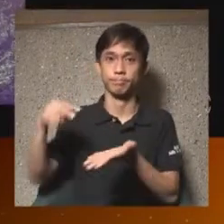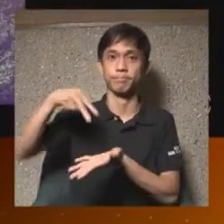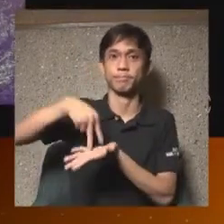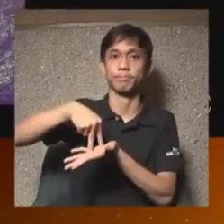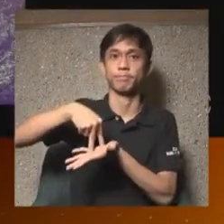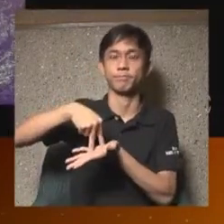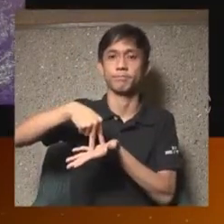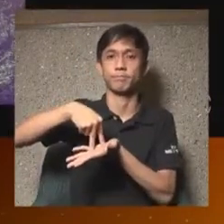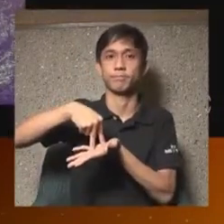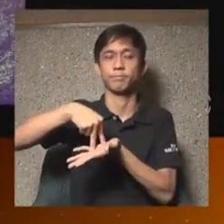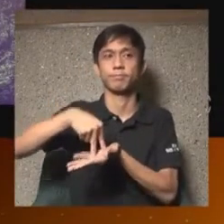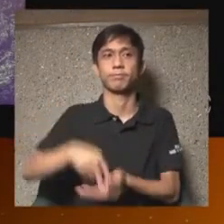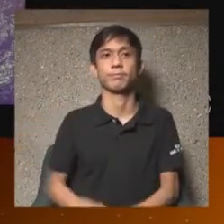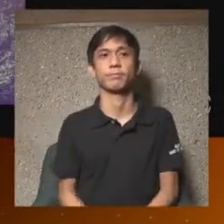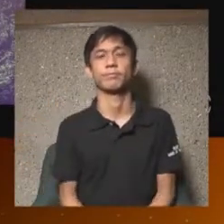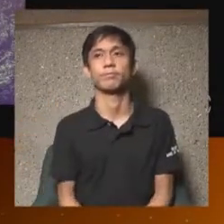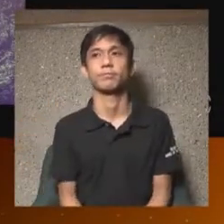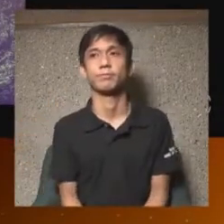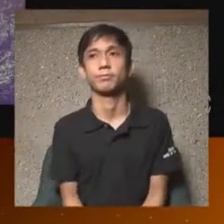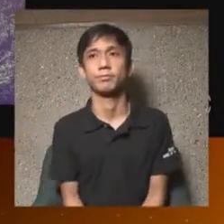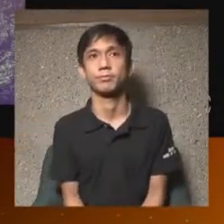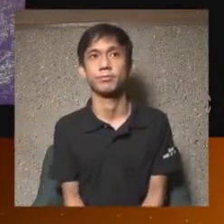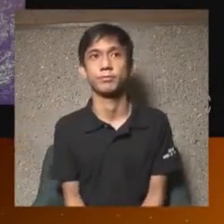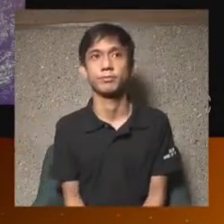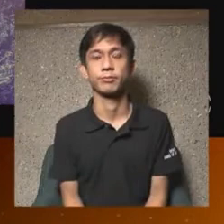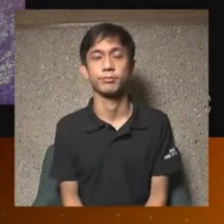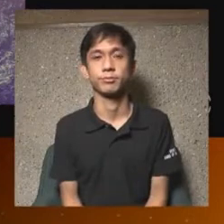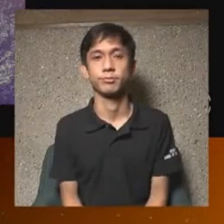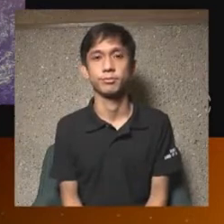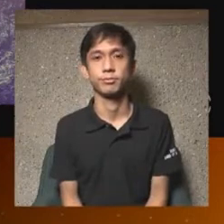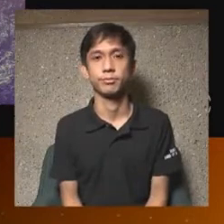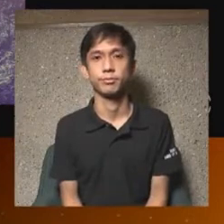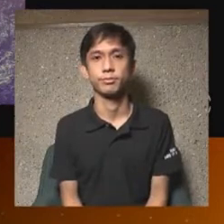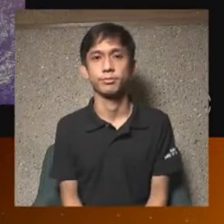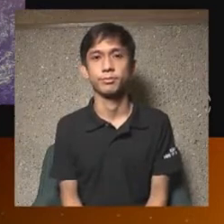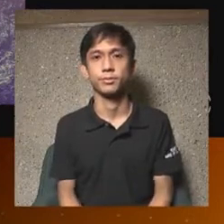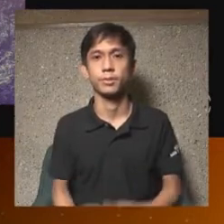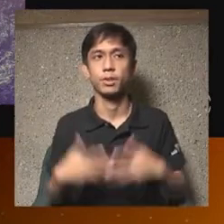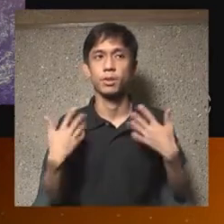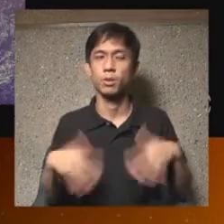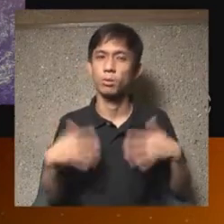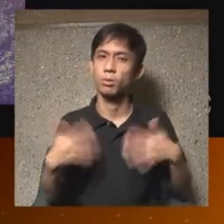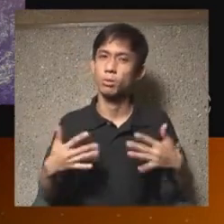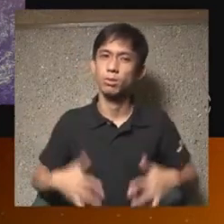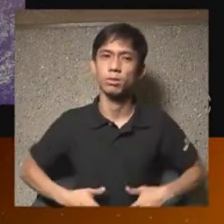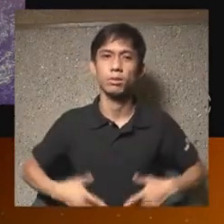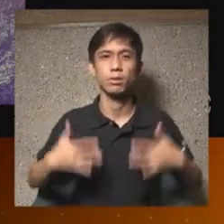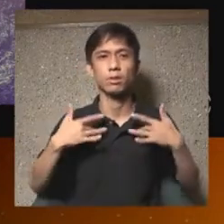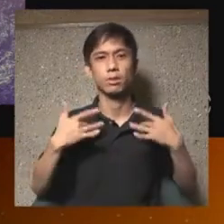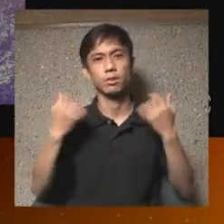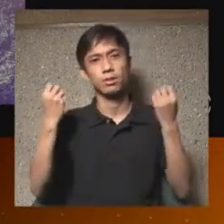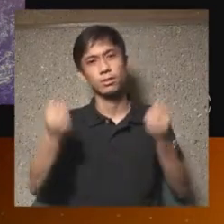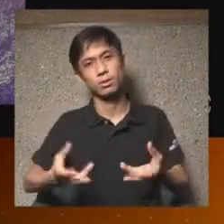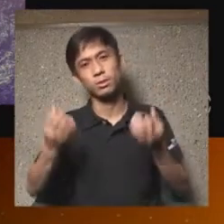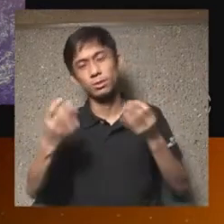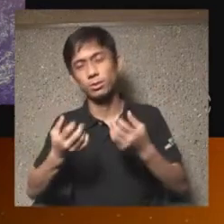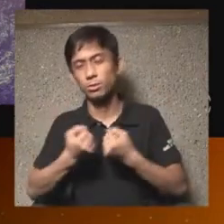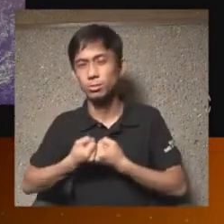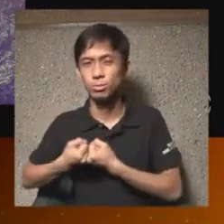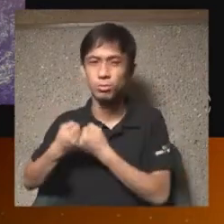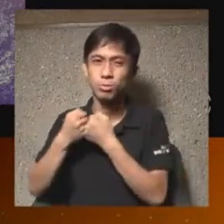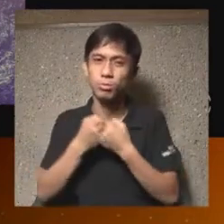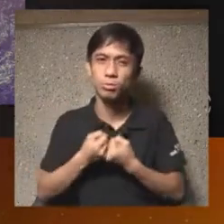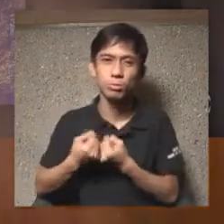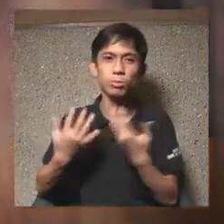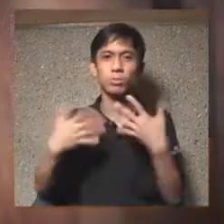A very colorful life. Too many wrestling matches. Jacob